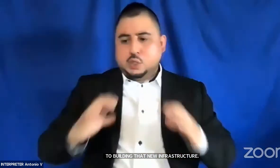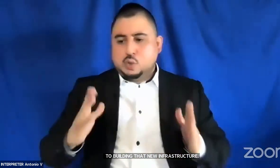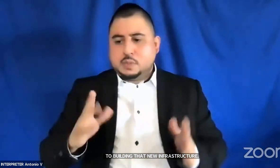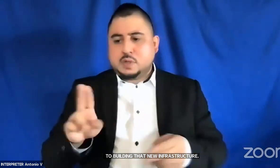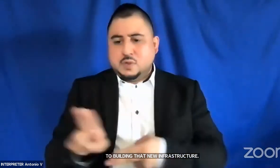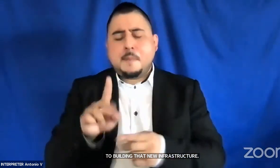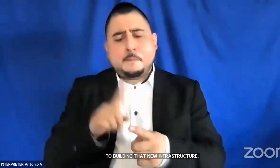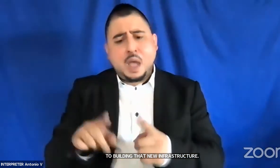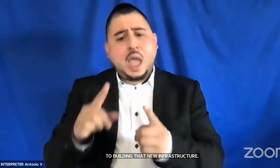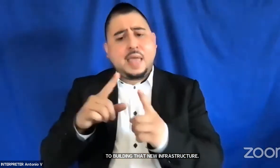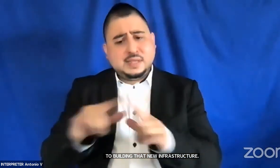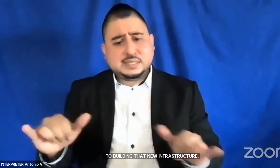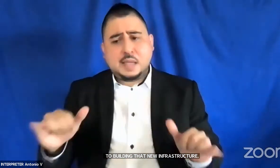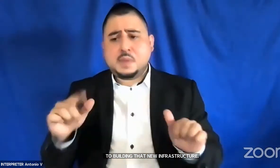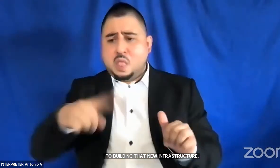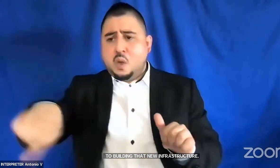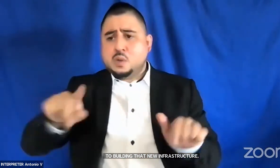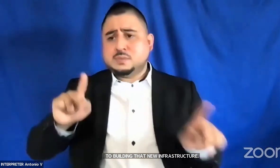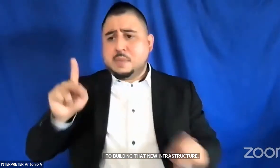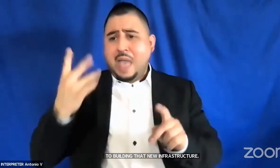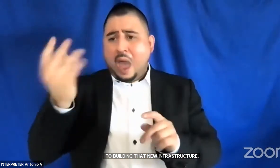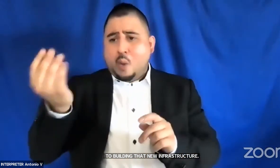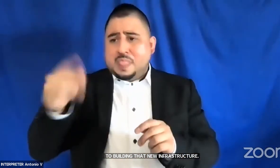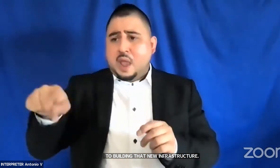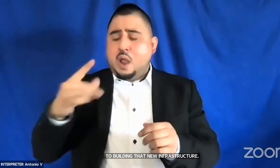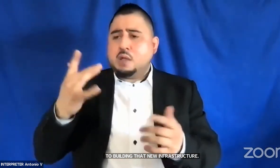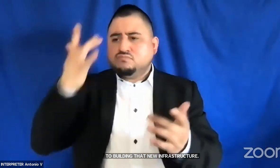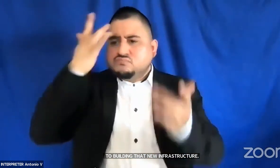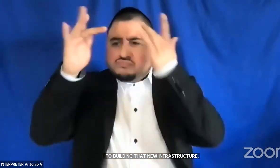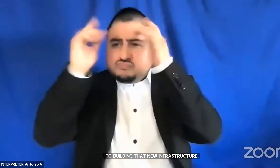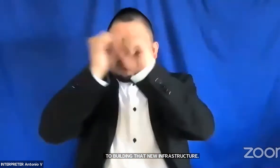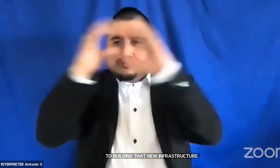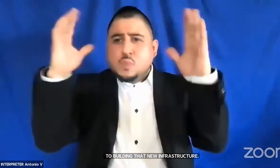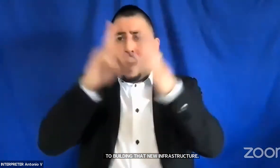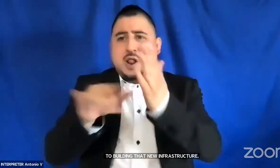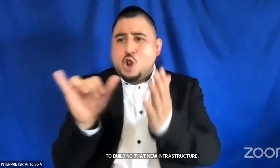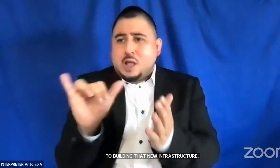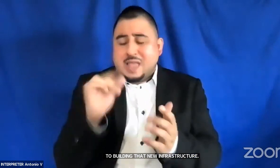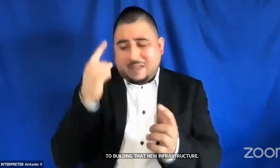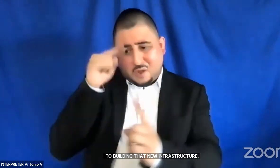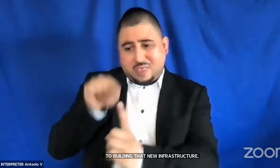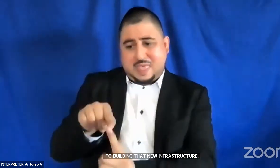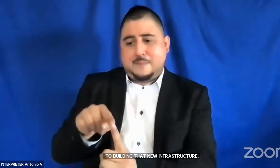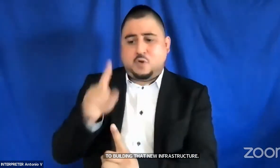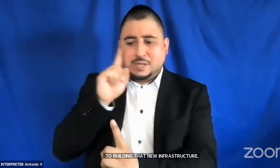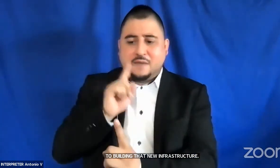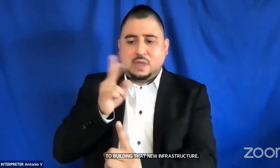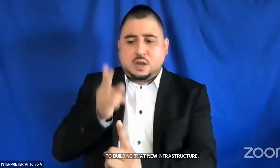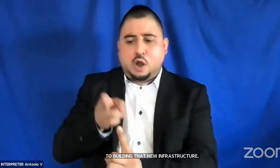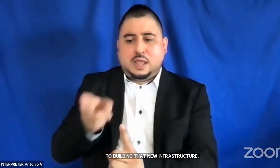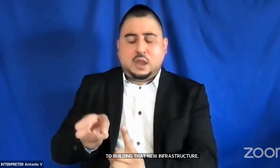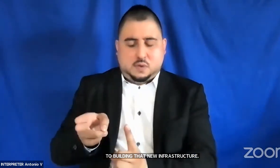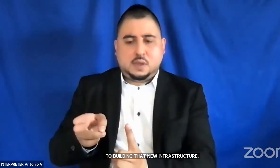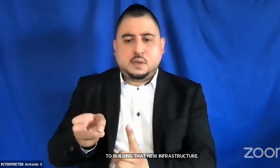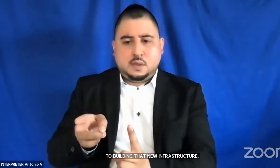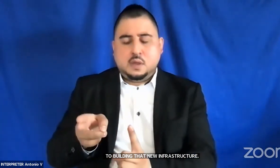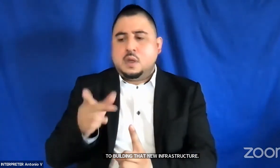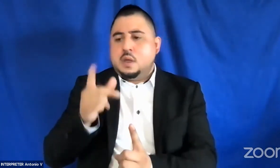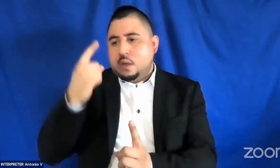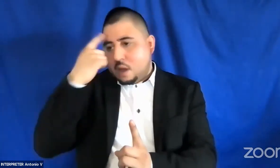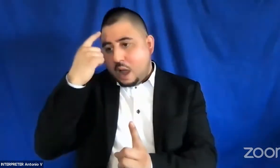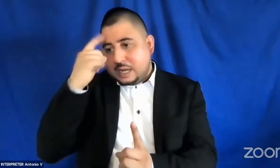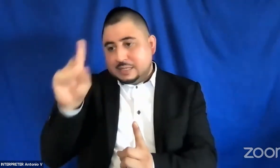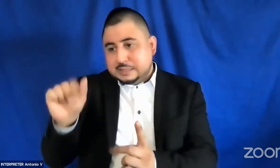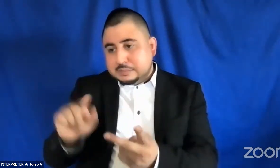also thinking about how individuals with vision impairments, deaf or hard of hearing, cognitive